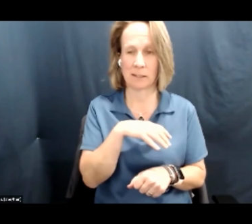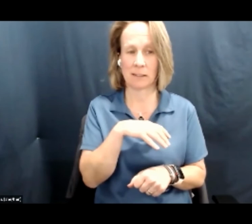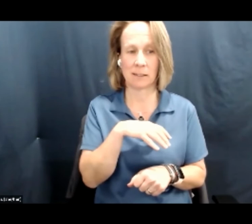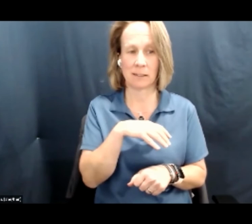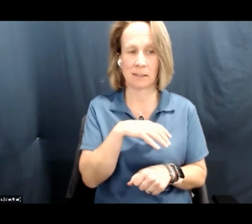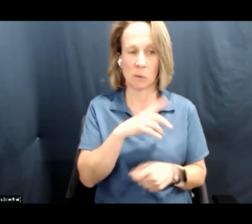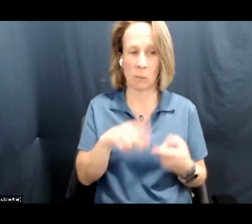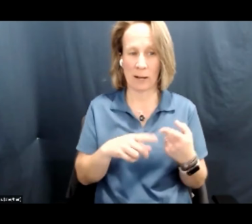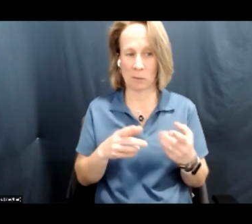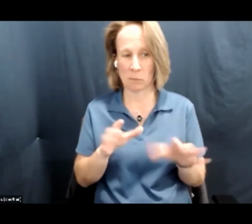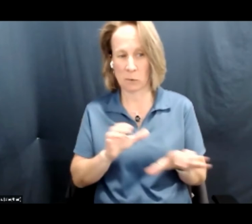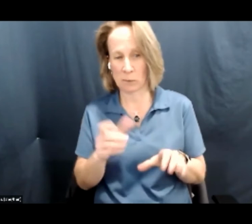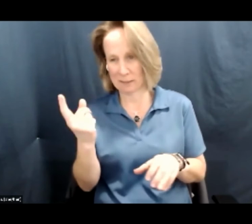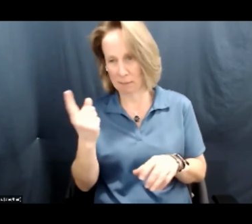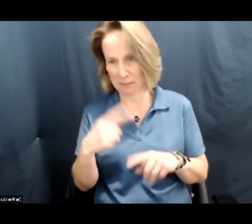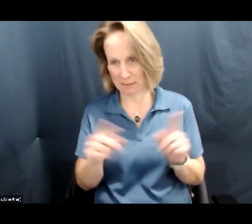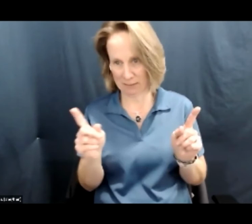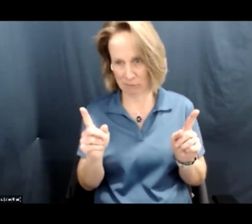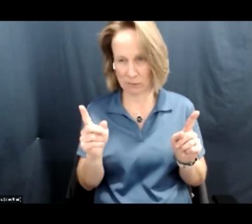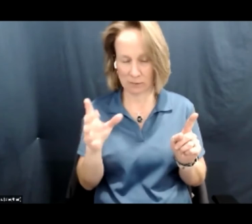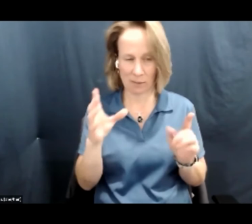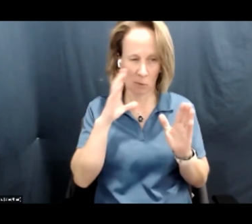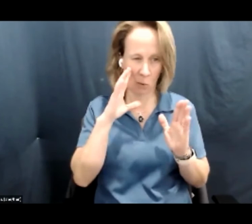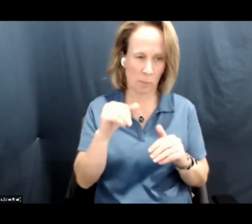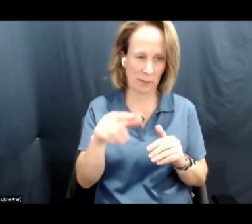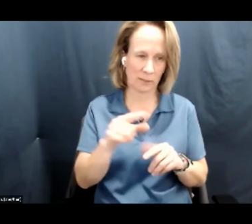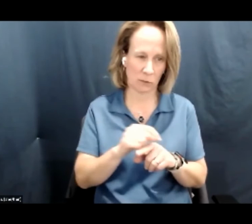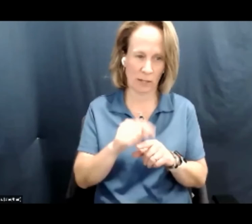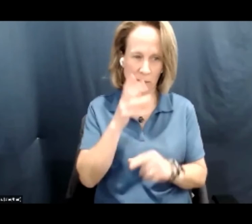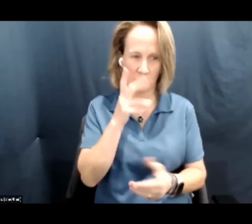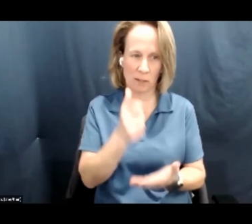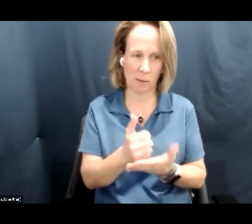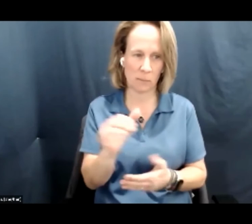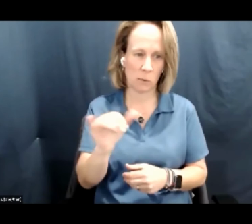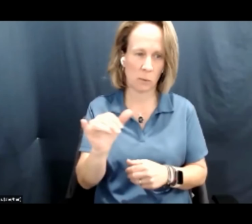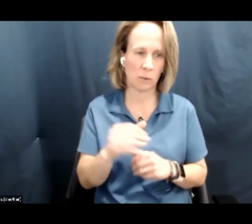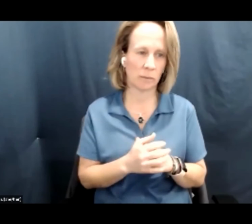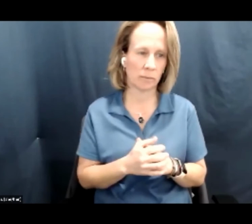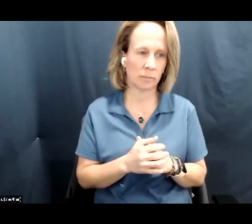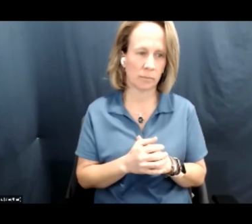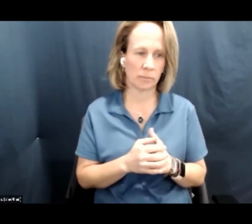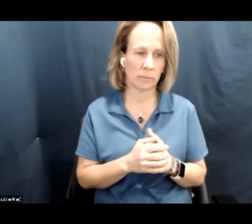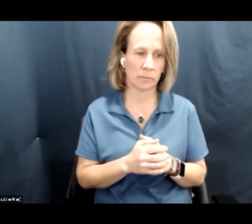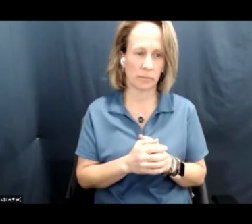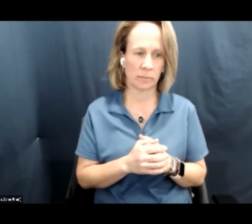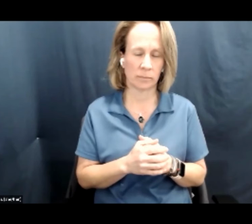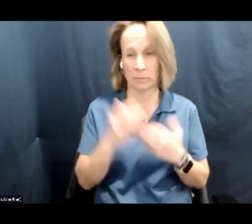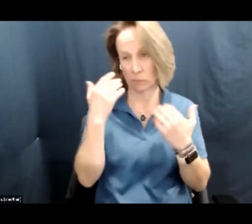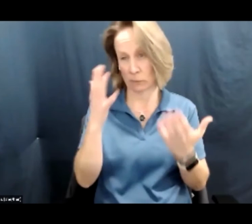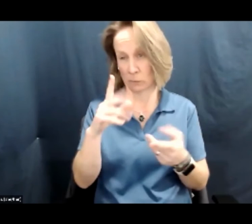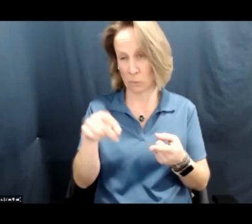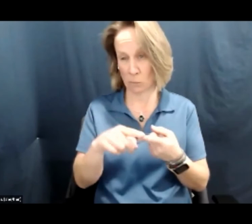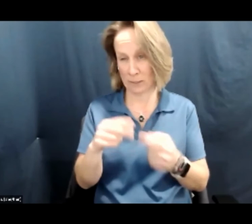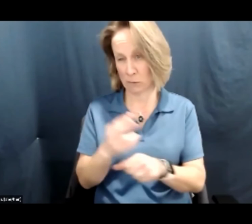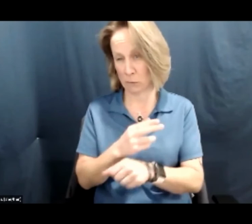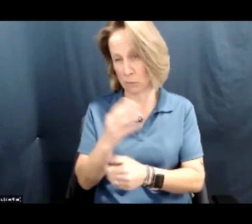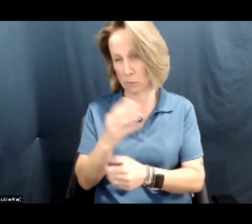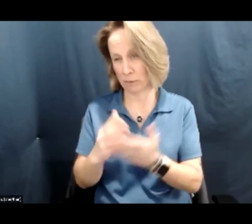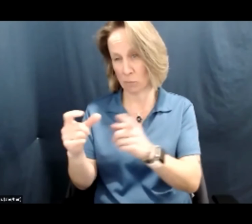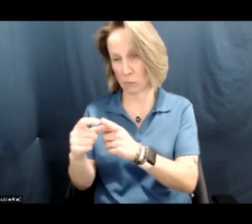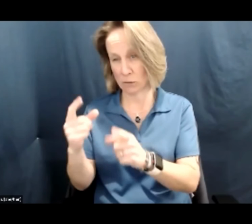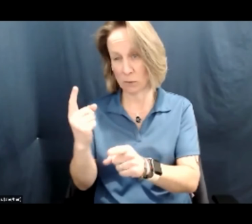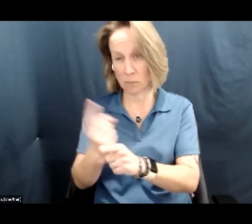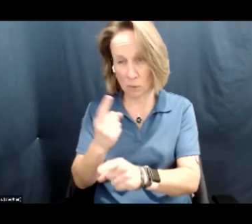So I'm hoping this training will help with that as well. I don't know when to use terms appropriately, that folks